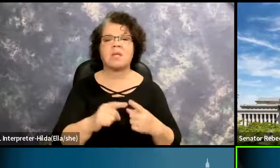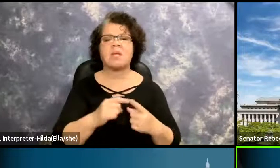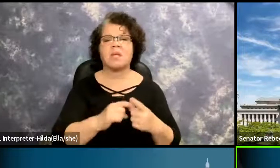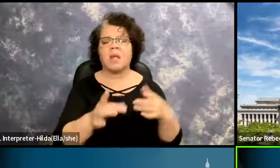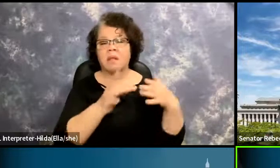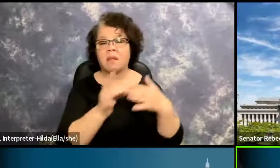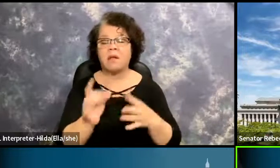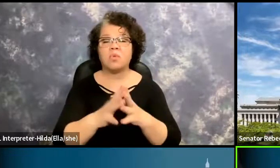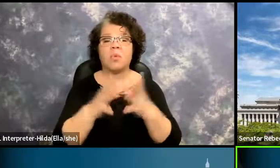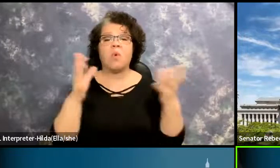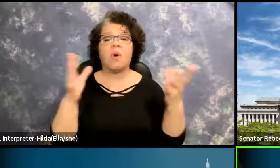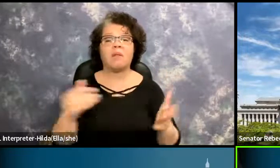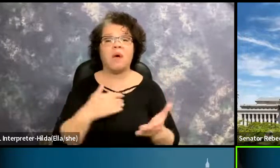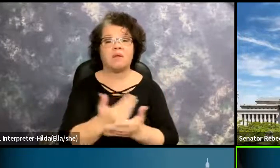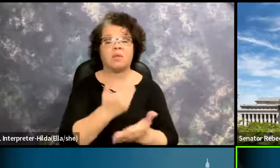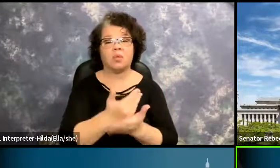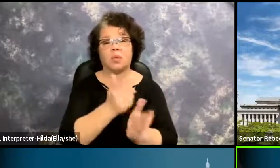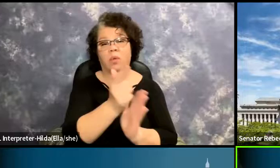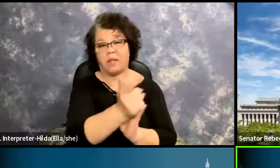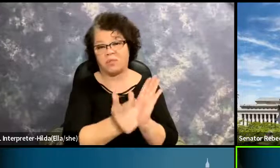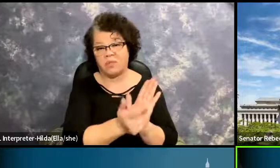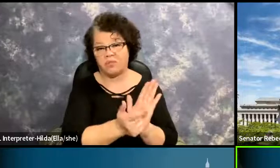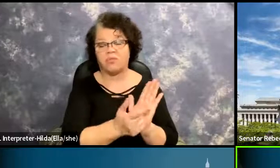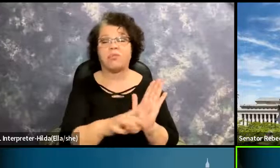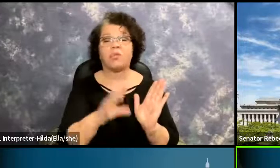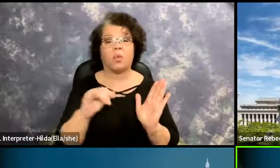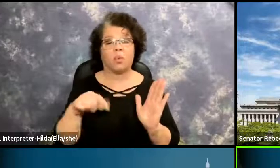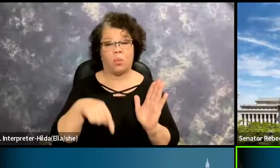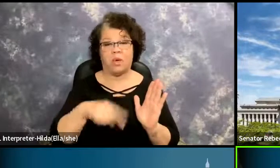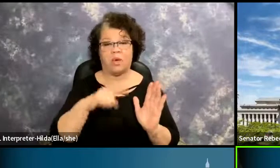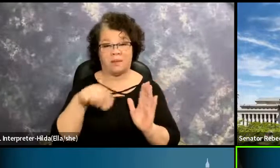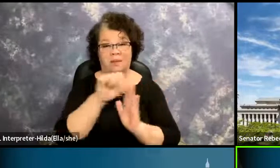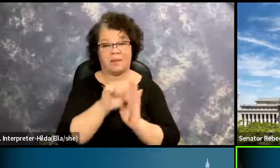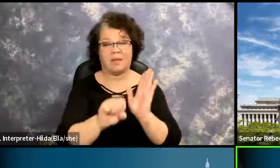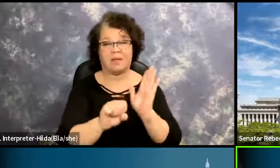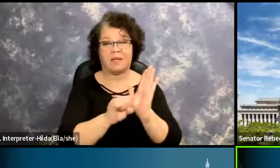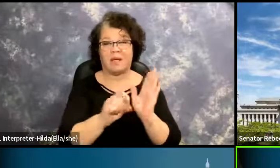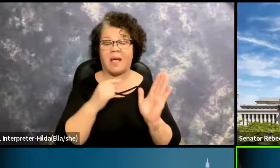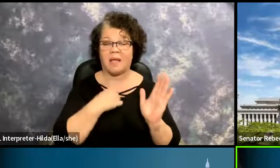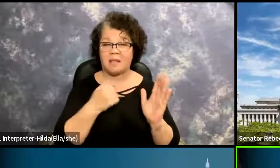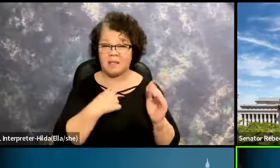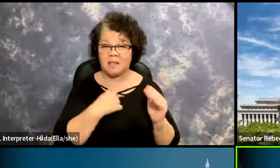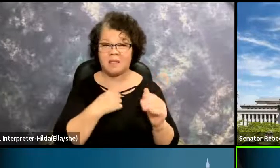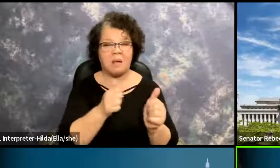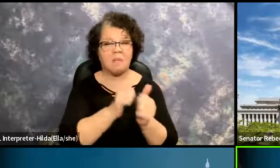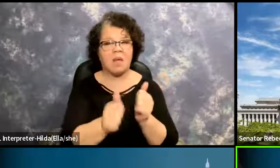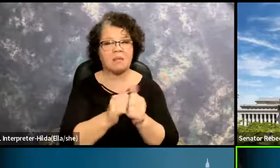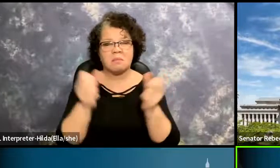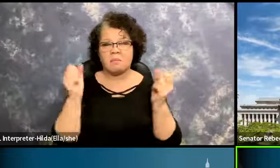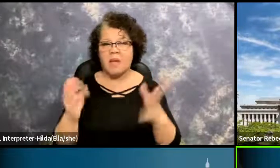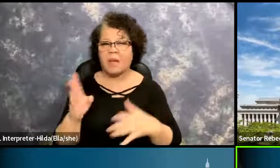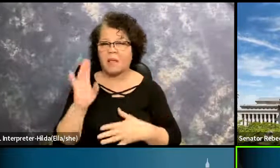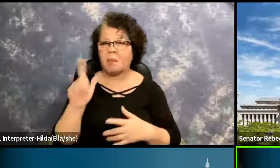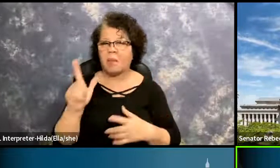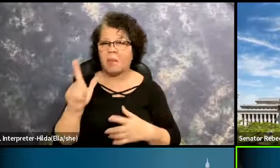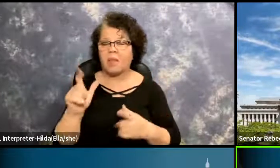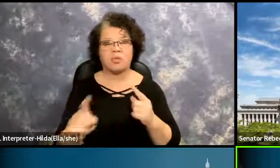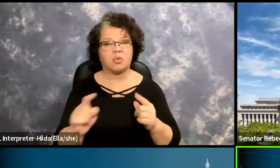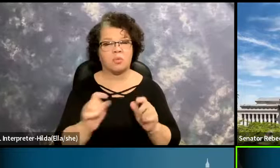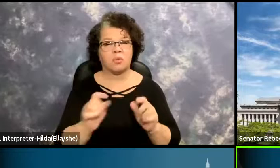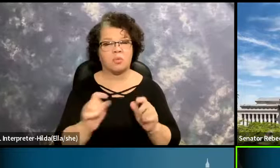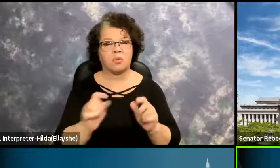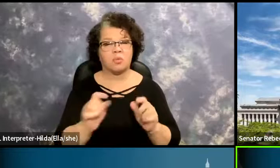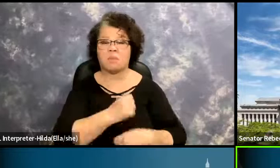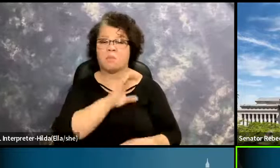2021. We are a state that passed the largest amount of police accountability bills simultaneously of any state, and